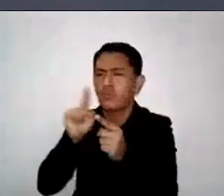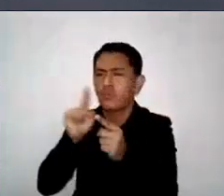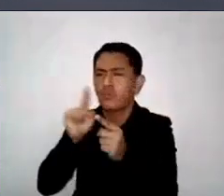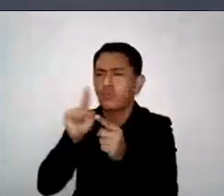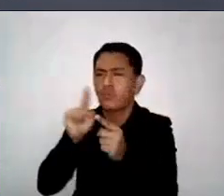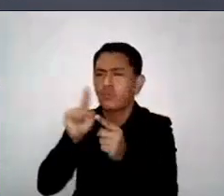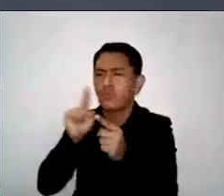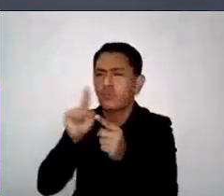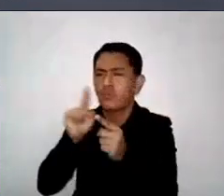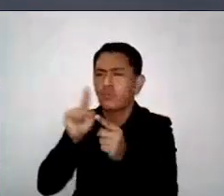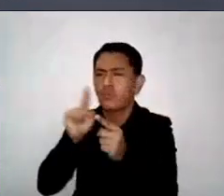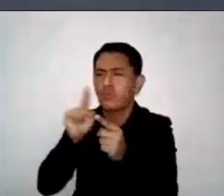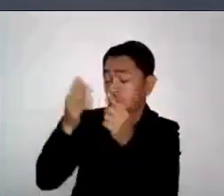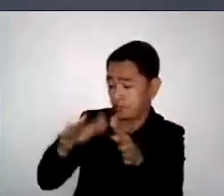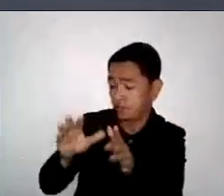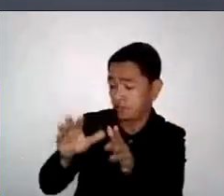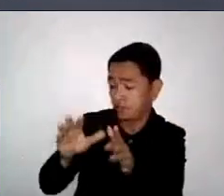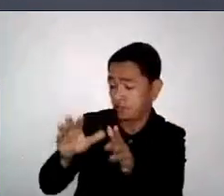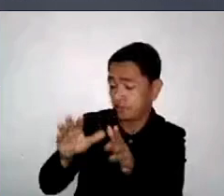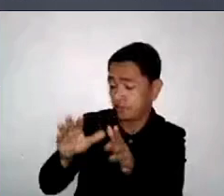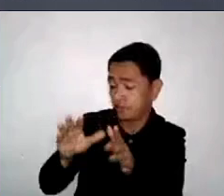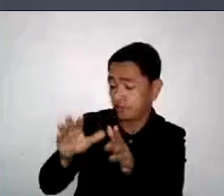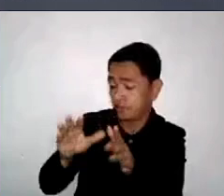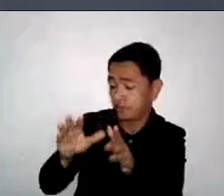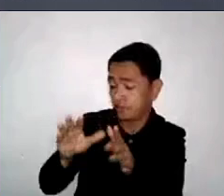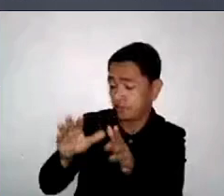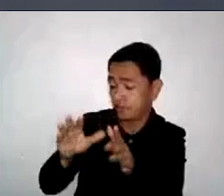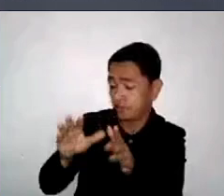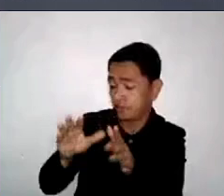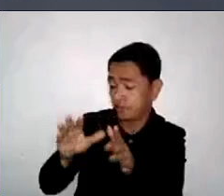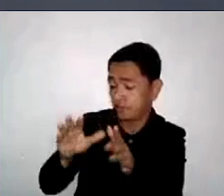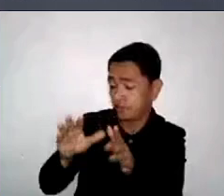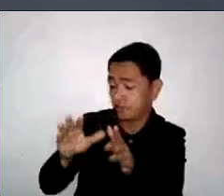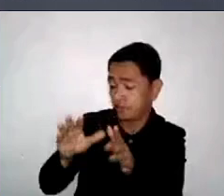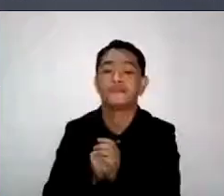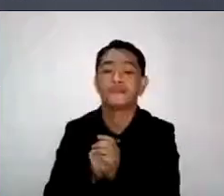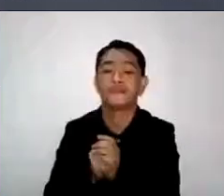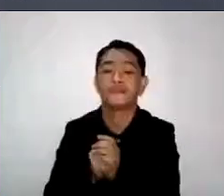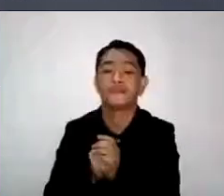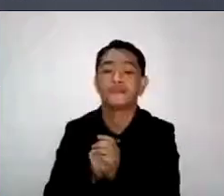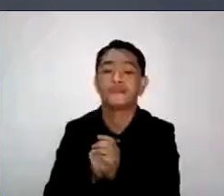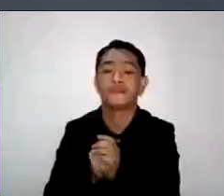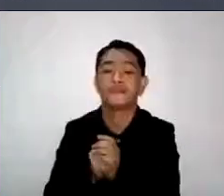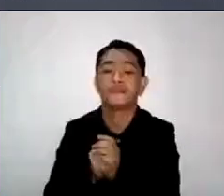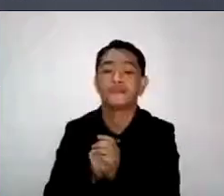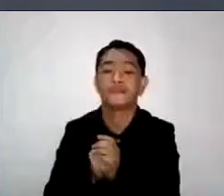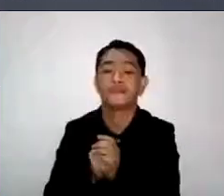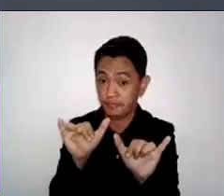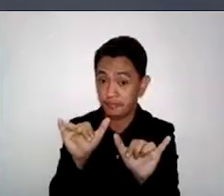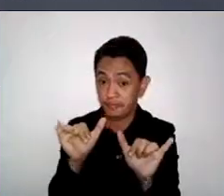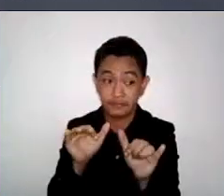seconds, the target word will be shown. See if your answer is the same. Ready?